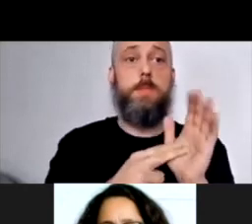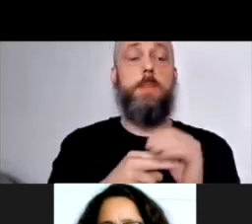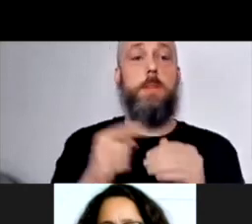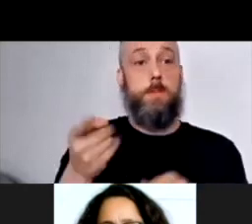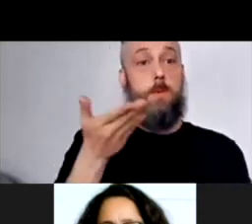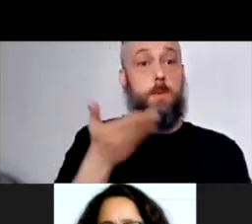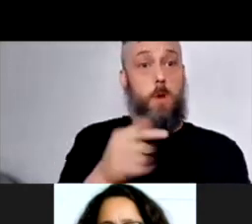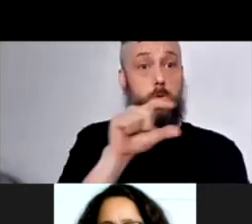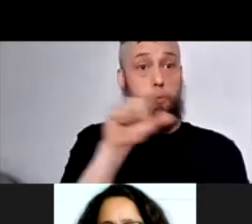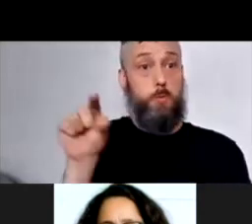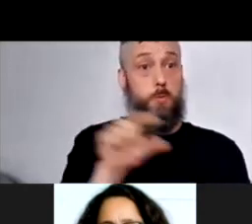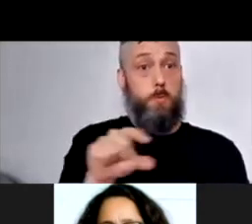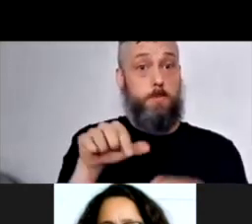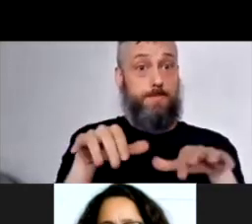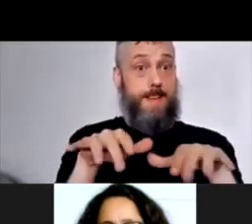Sean,